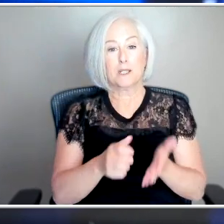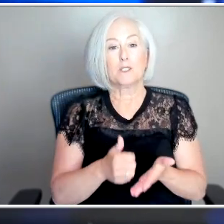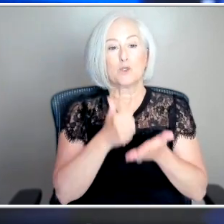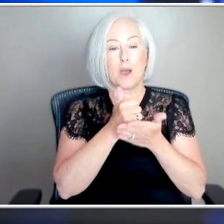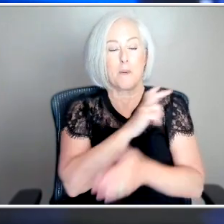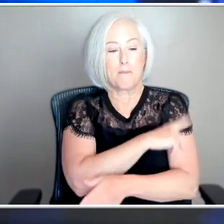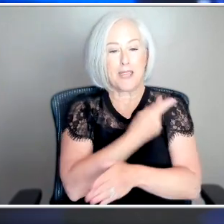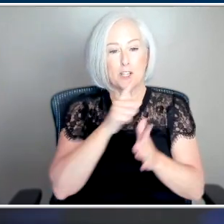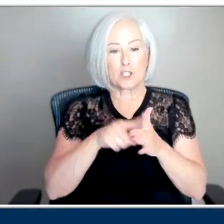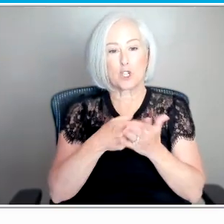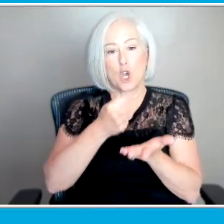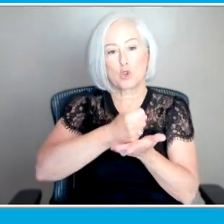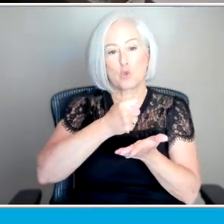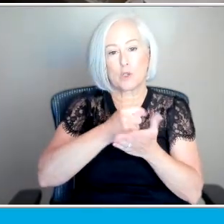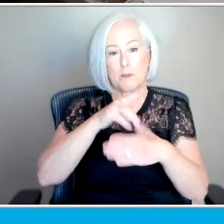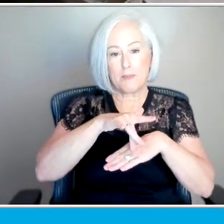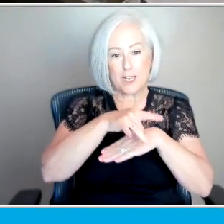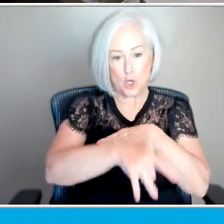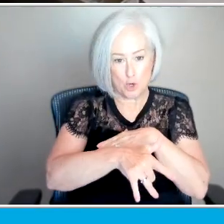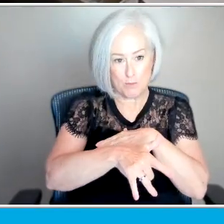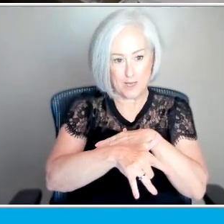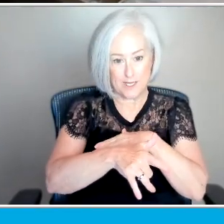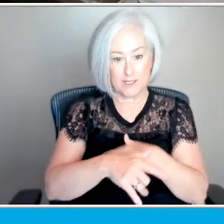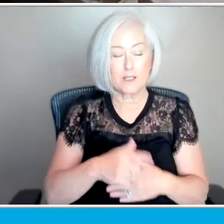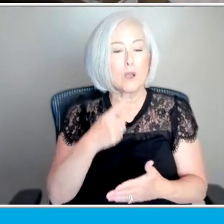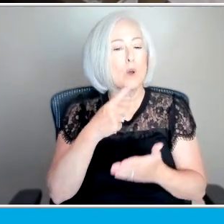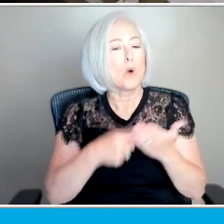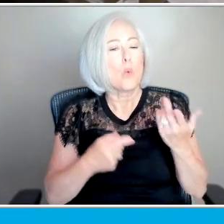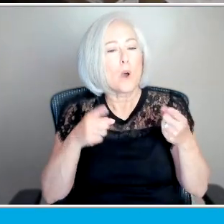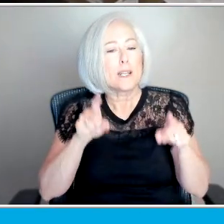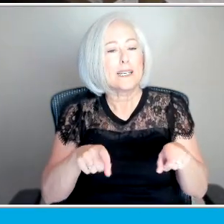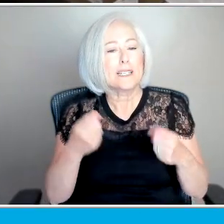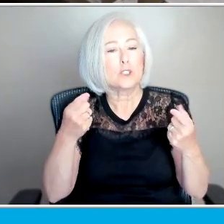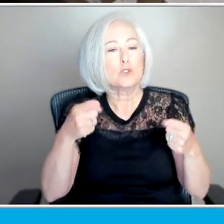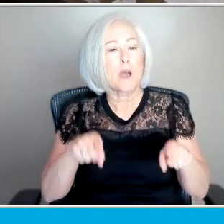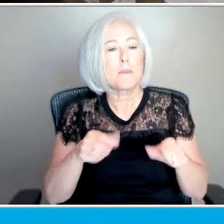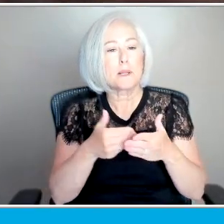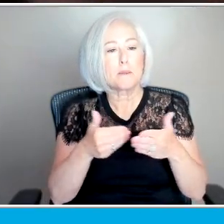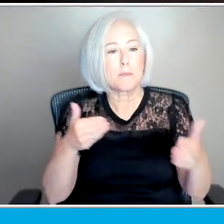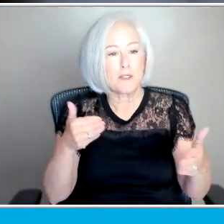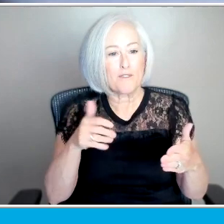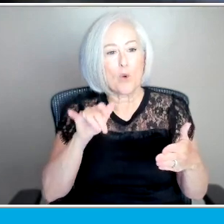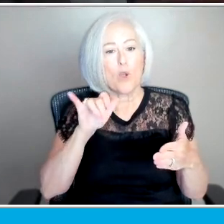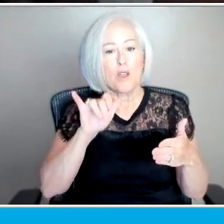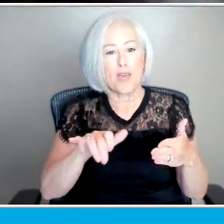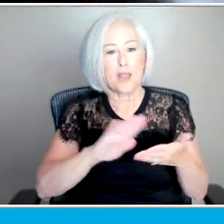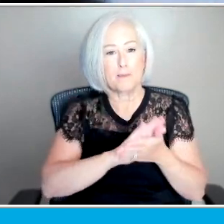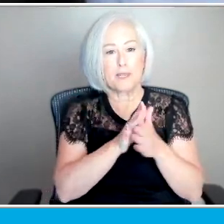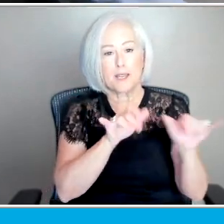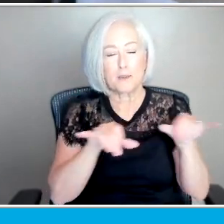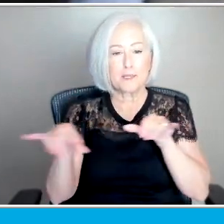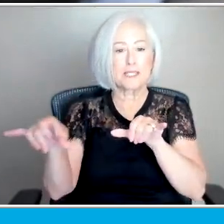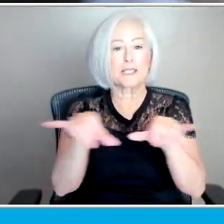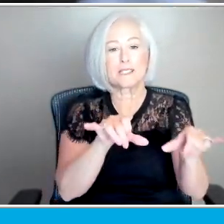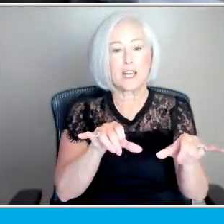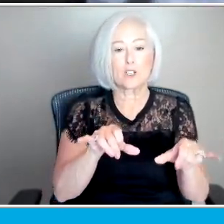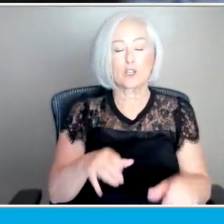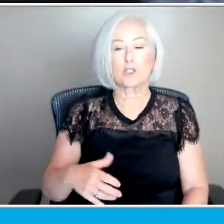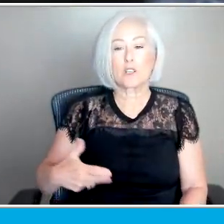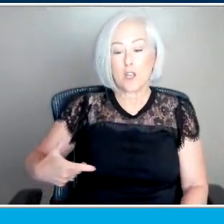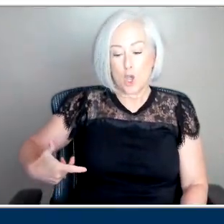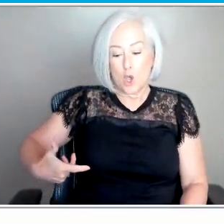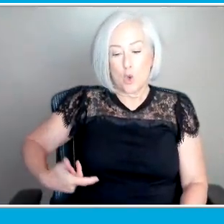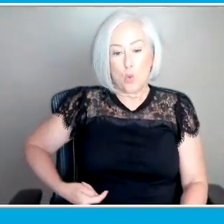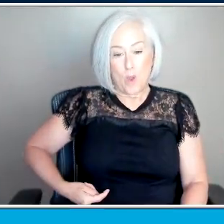on the next Morning Medical Update. What needs to happen before the breakthrough becomes standard? Plus, weight loss drugs tested